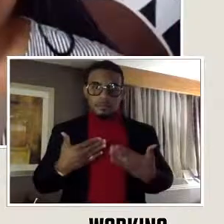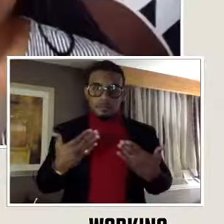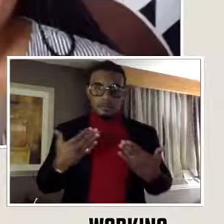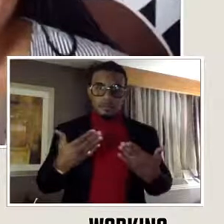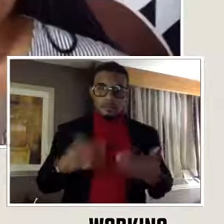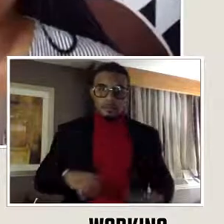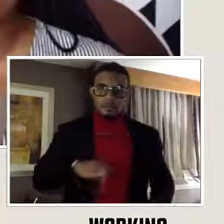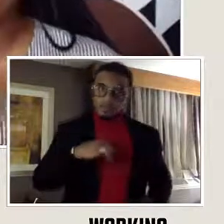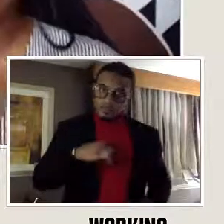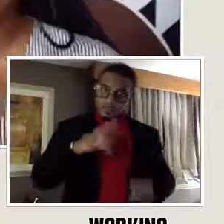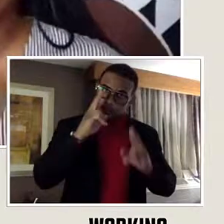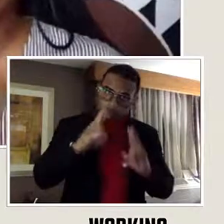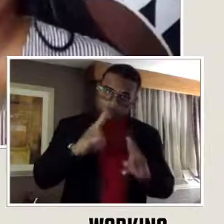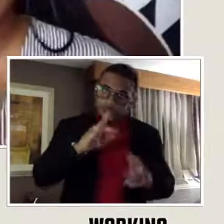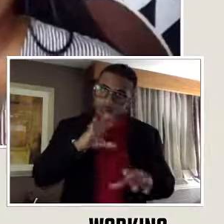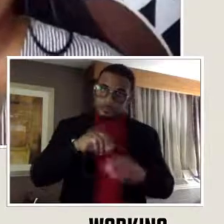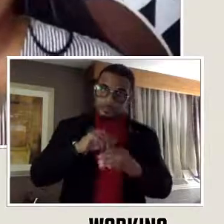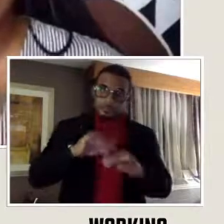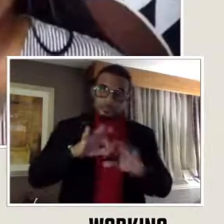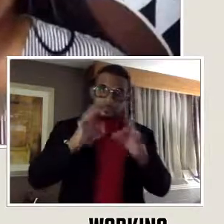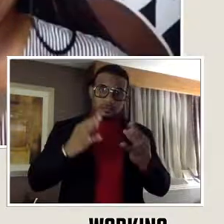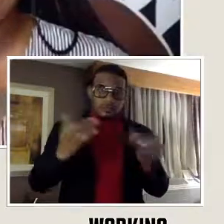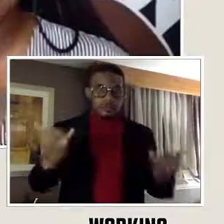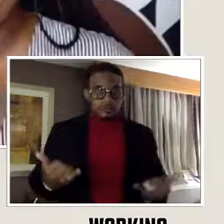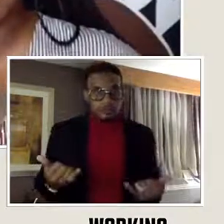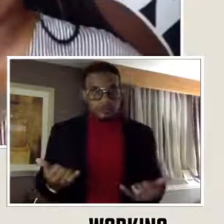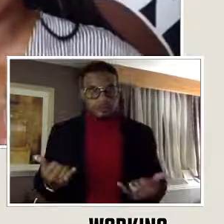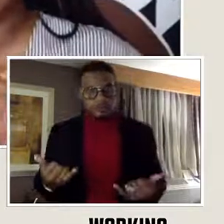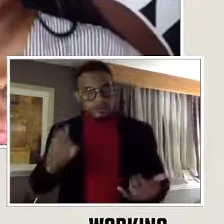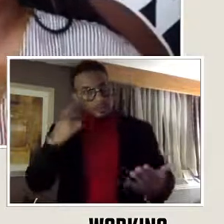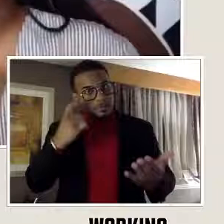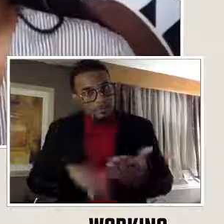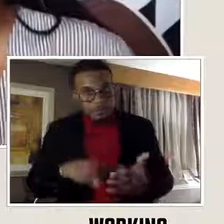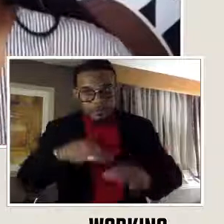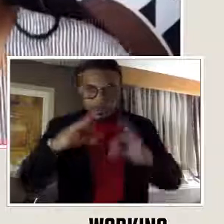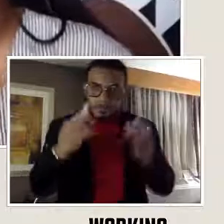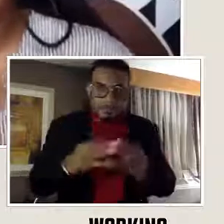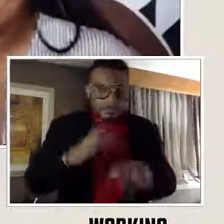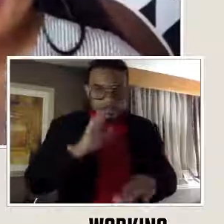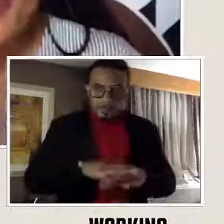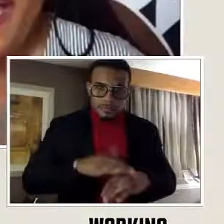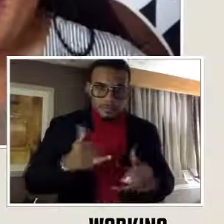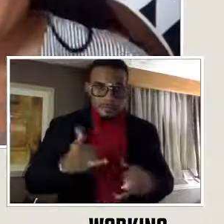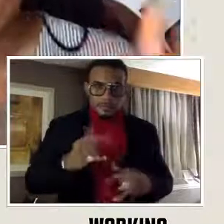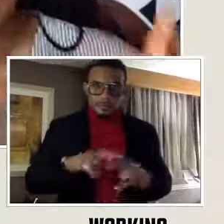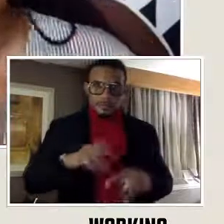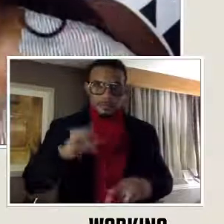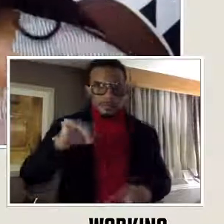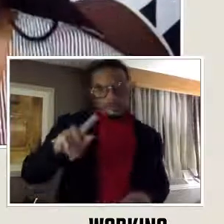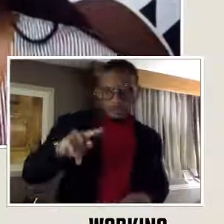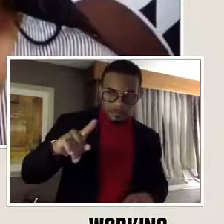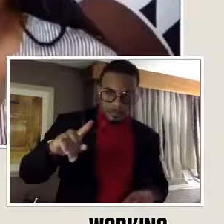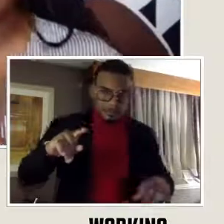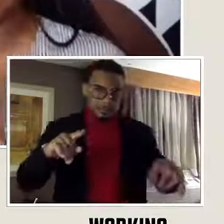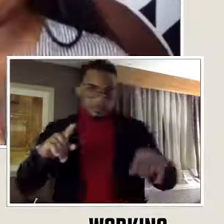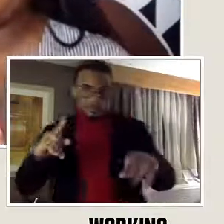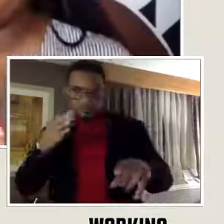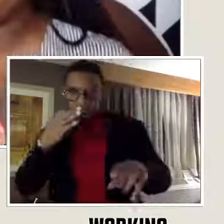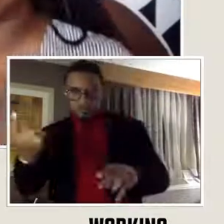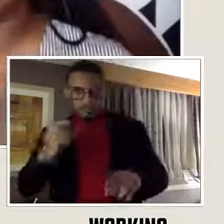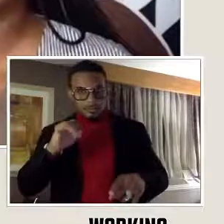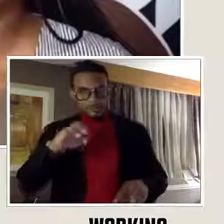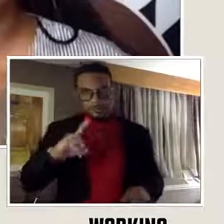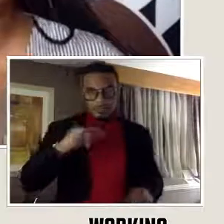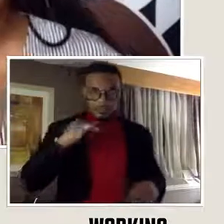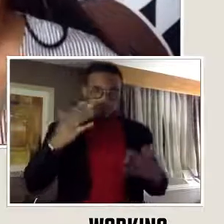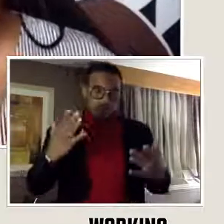so proud and honored to be a part of this family now. And shout out to my family that's on here, to the squad and the incoming squad. We